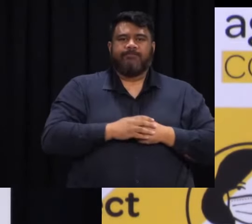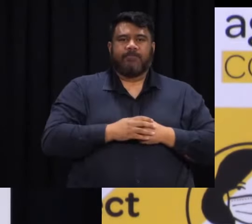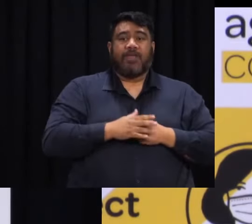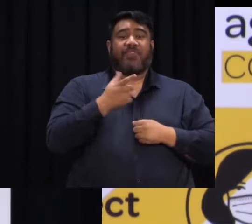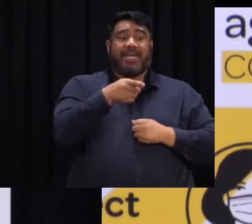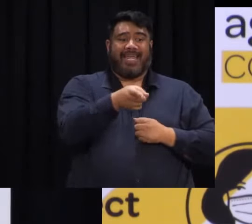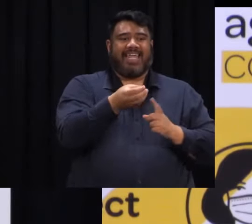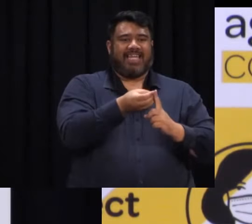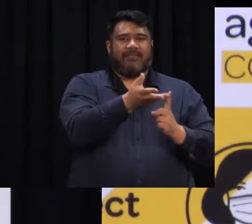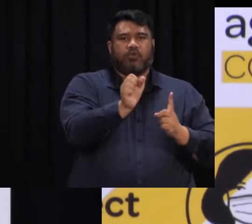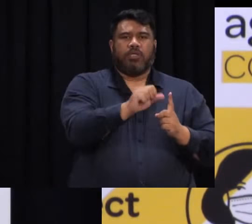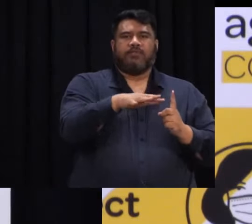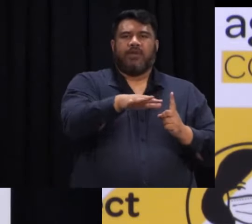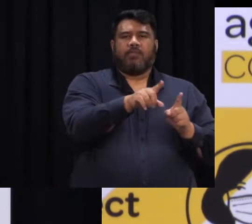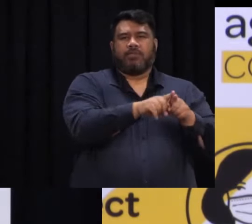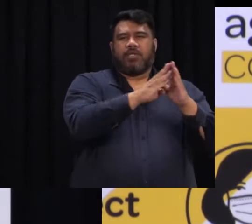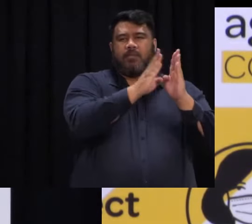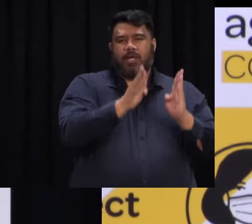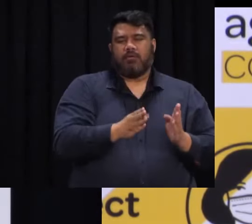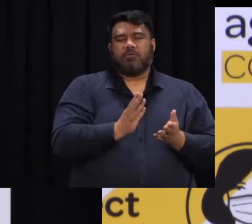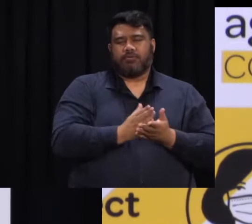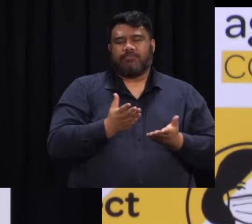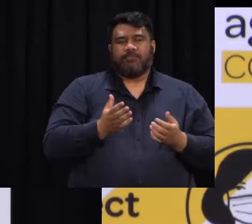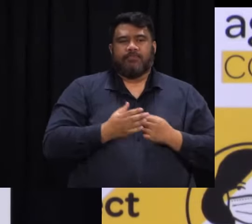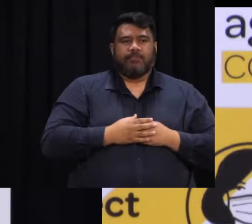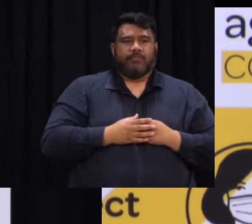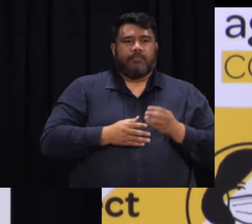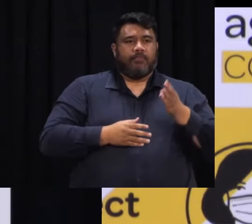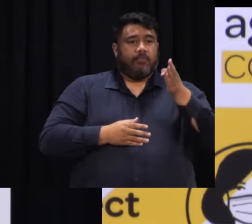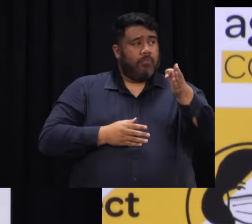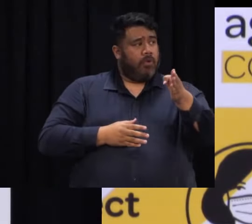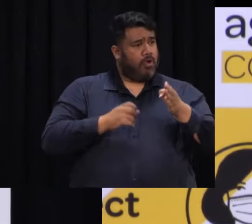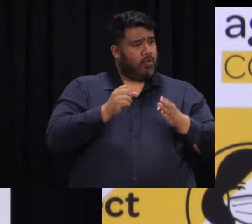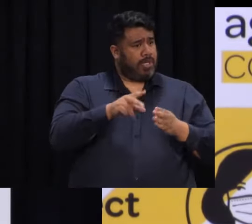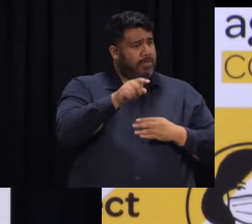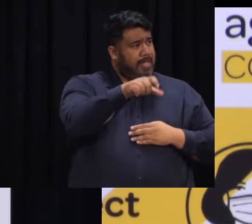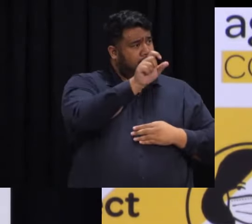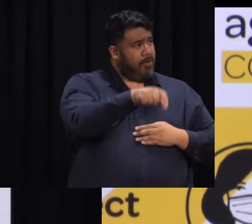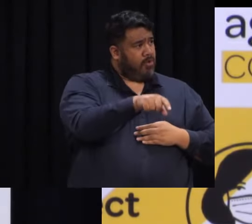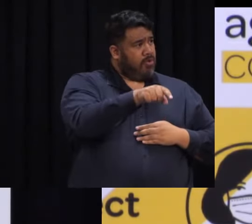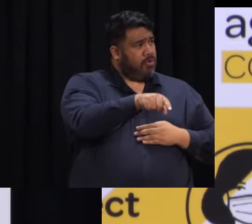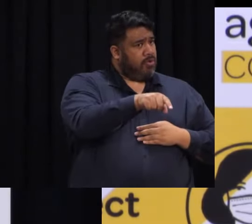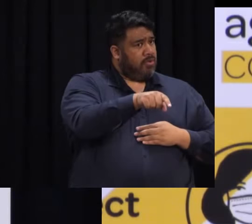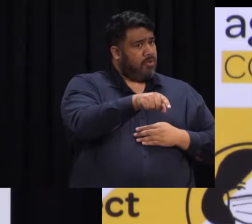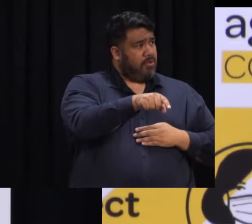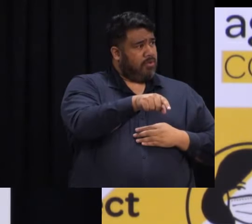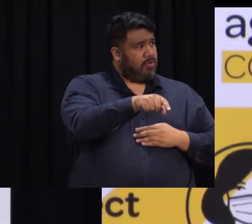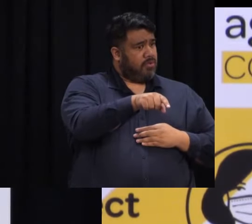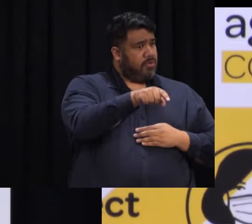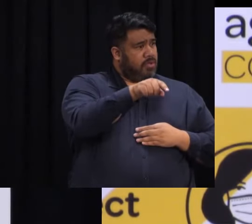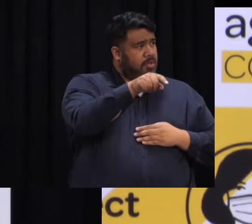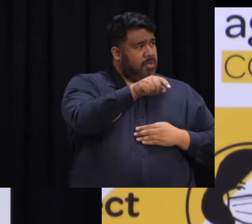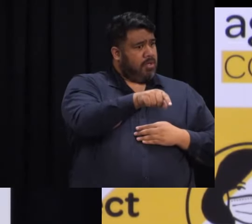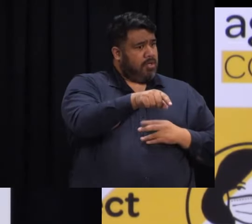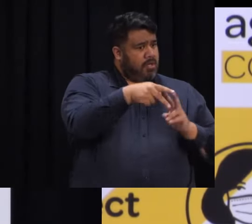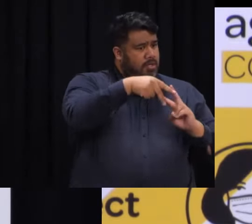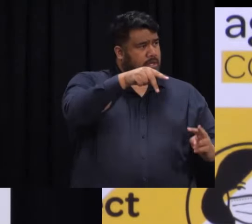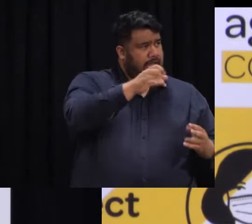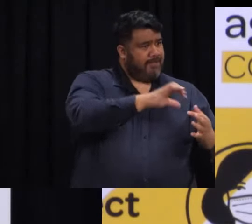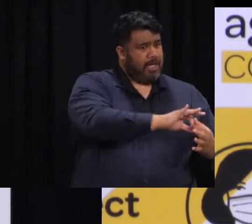infected other members of that whānau. Potential epidemiological link to the person who discharged themselves from Middlemore